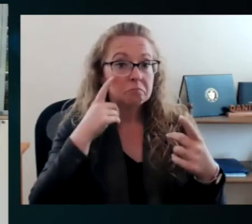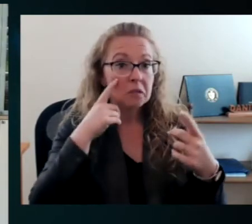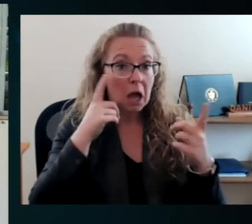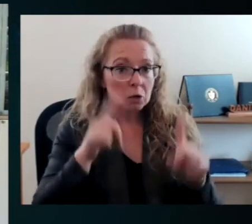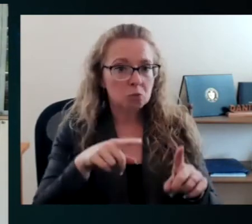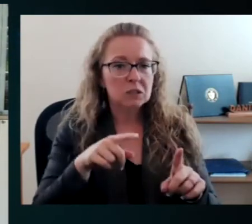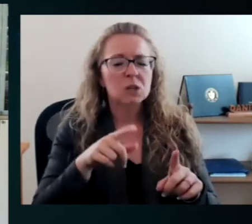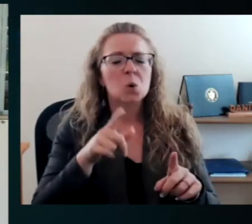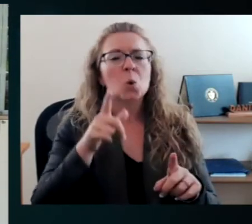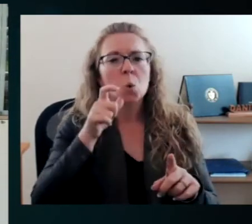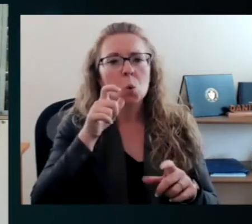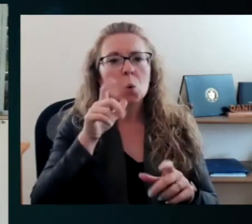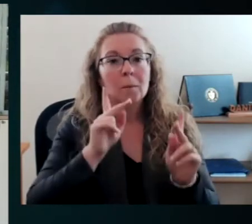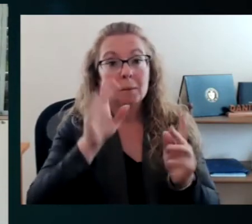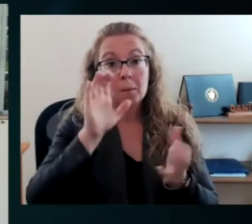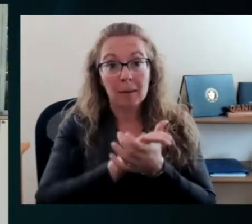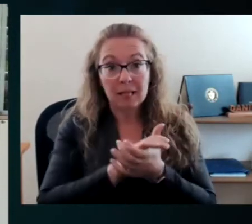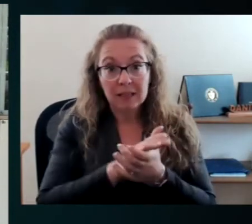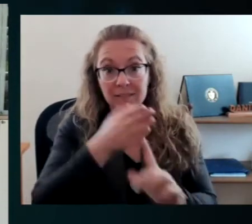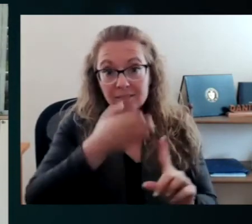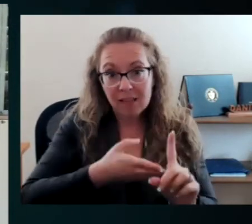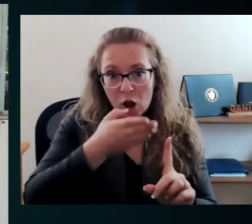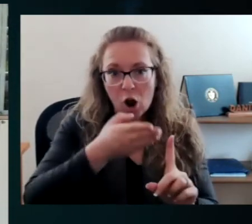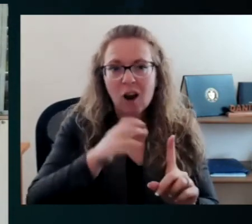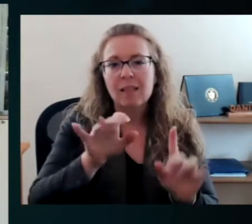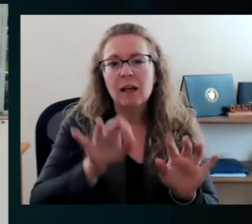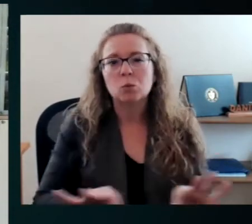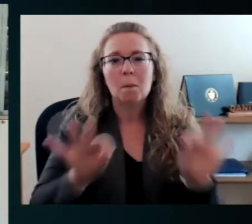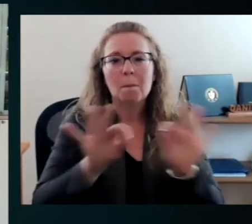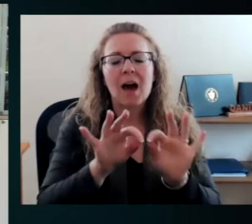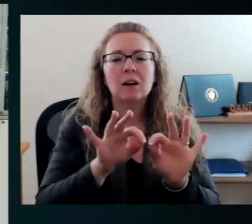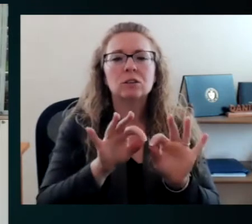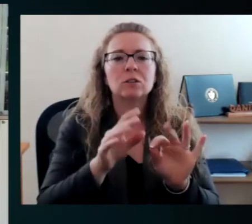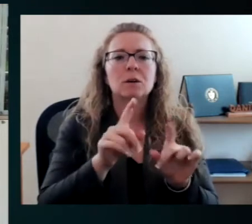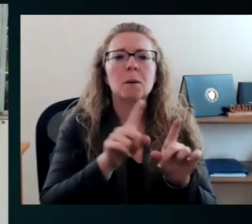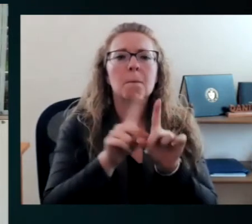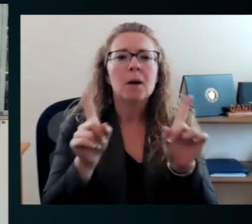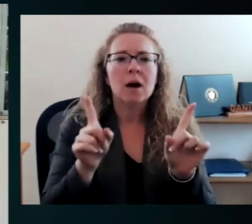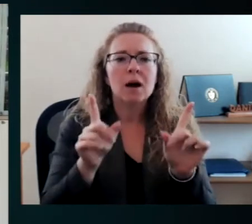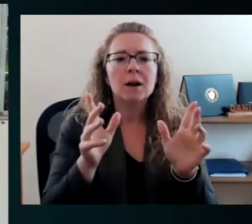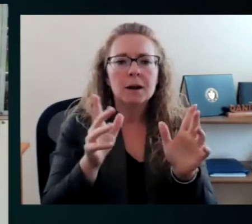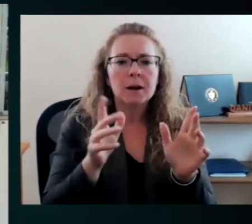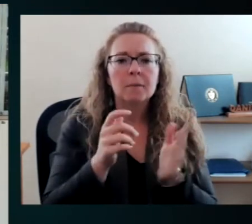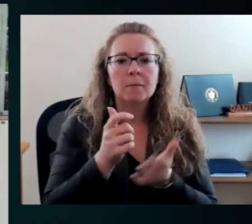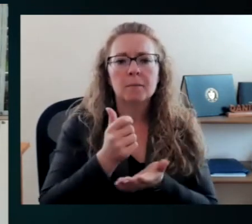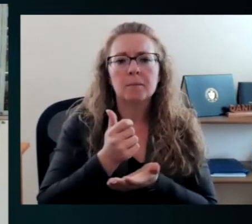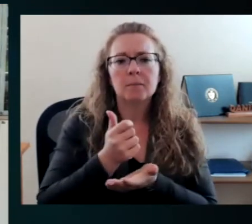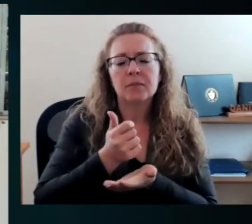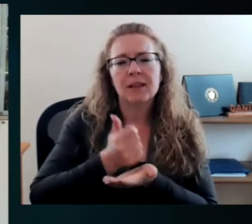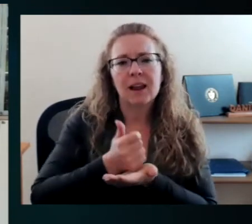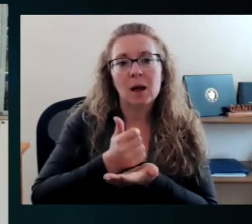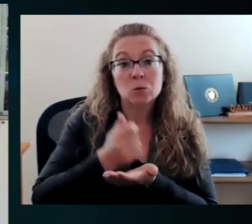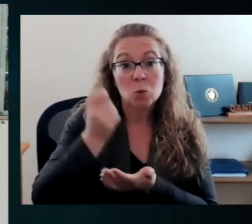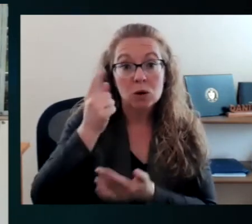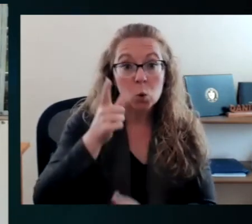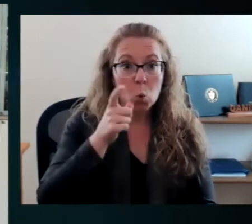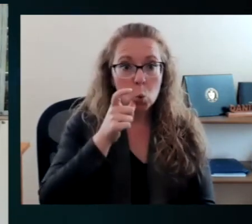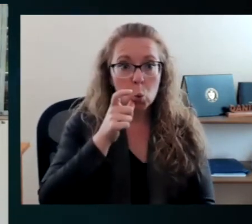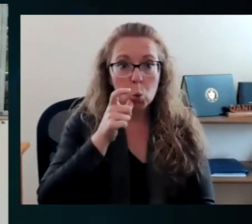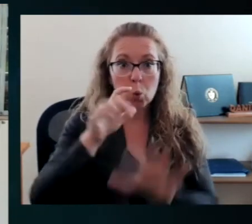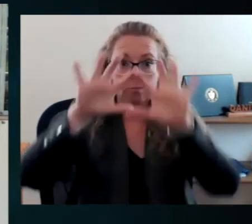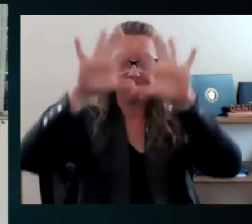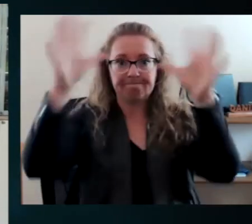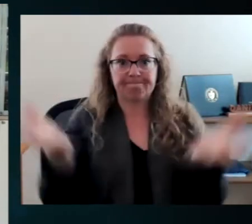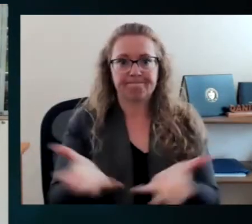but it probably does really help to understand who the membership is, because